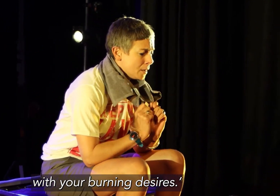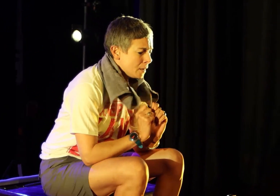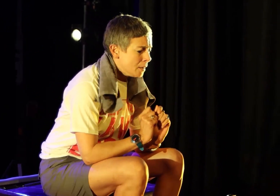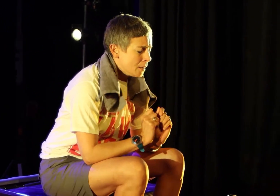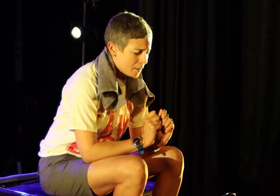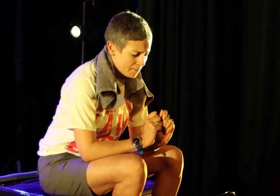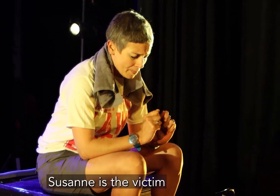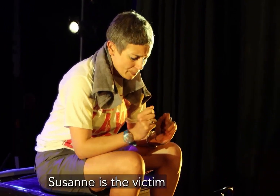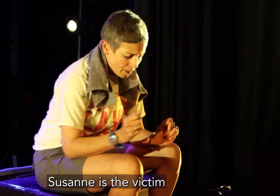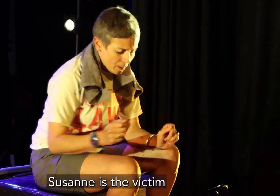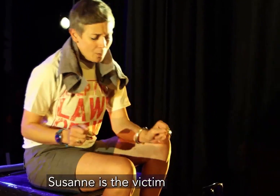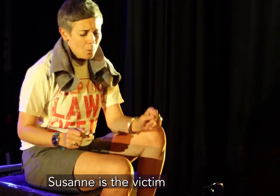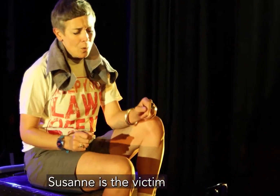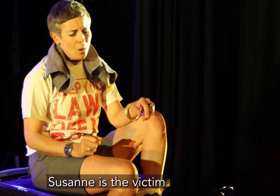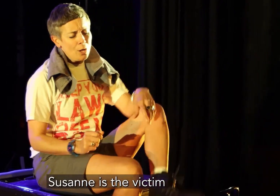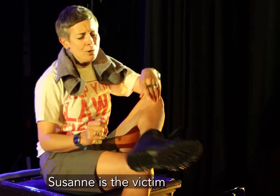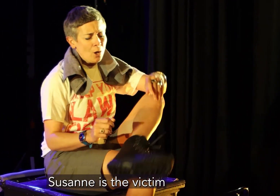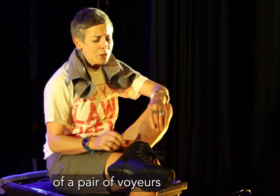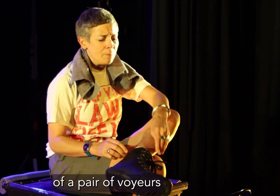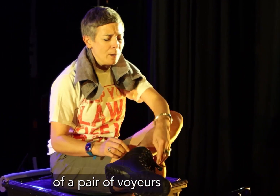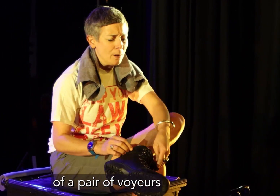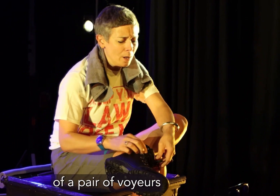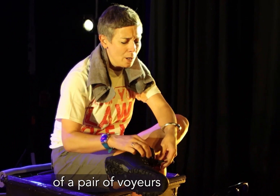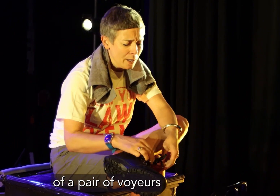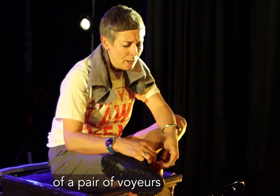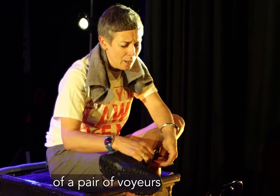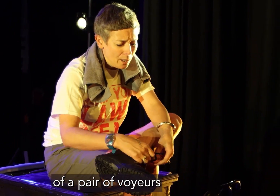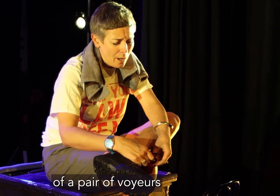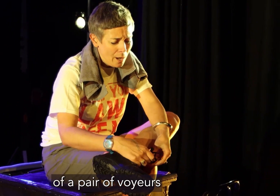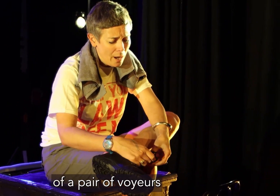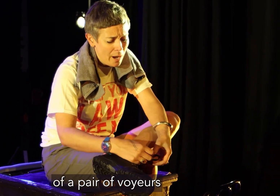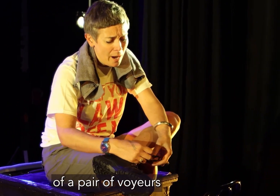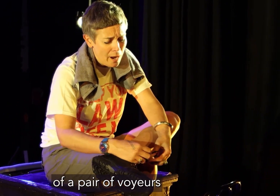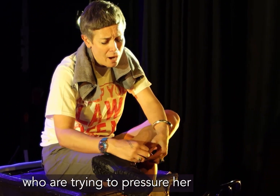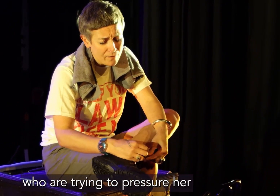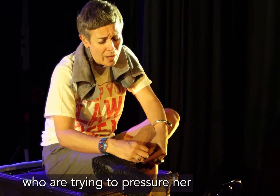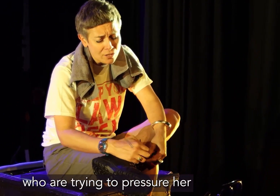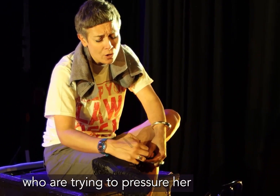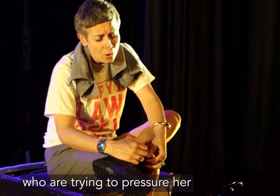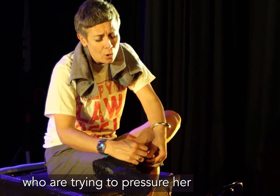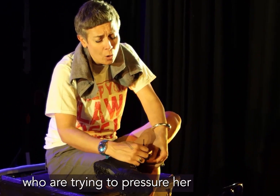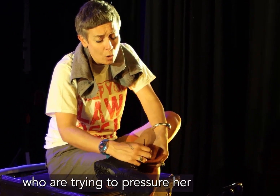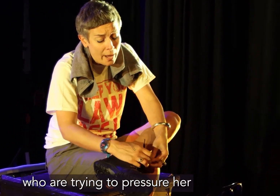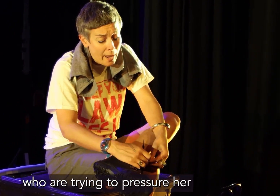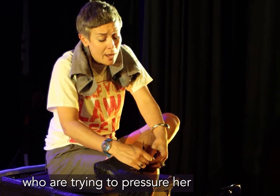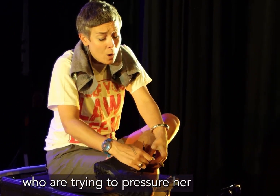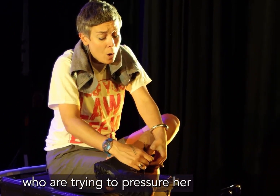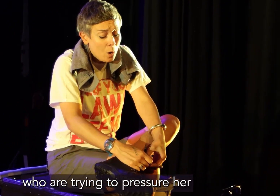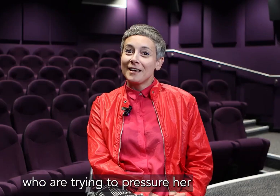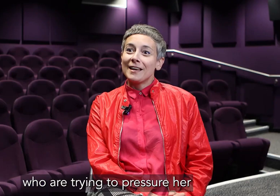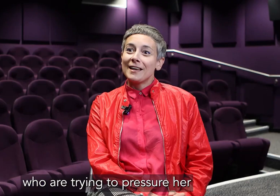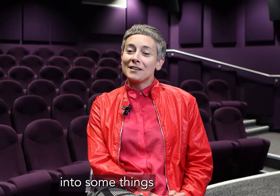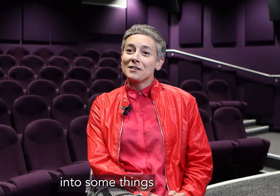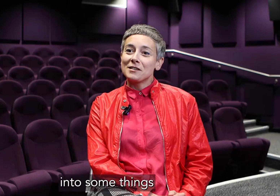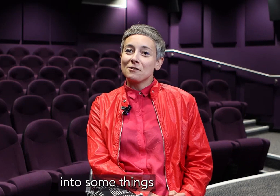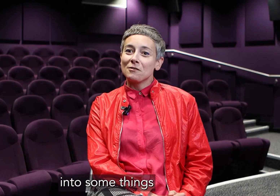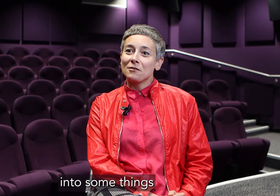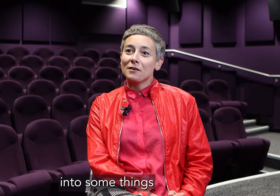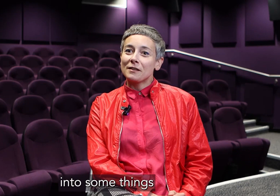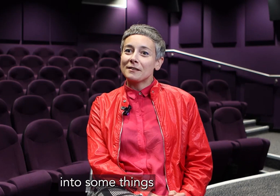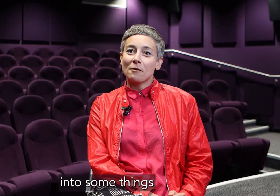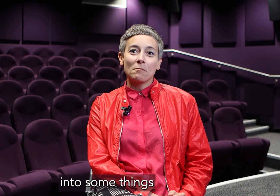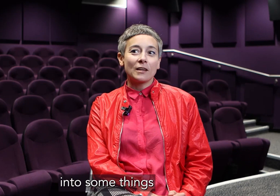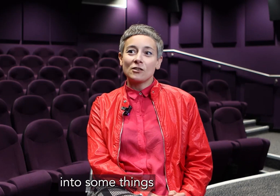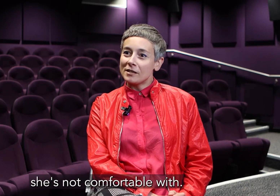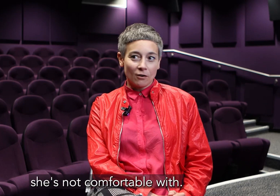Suzanne is the victim of a pair of voyeurs who are trying to pressure her into something she's not